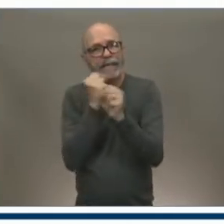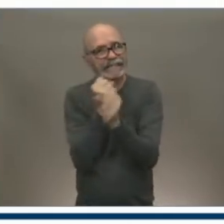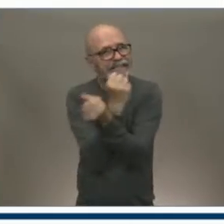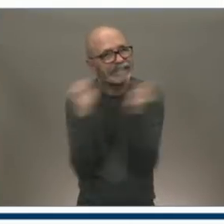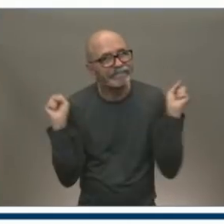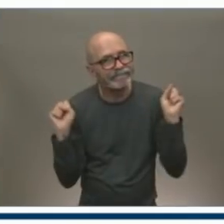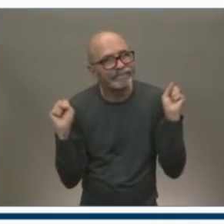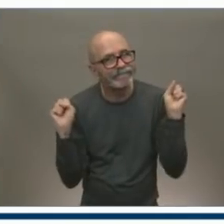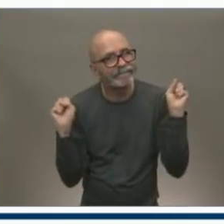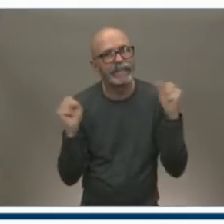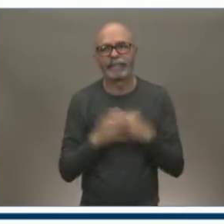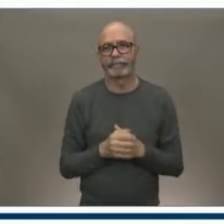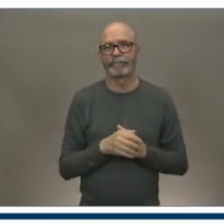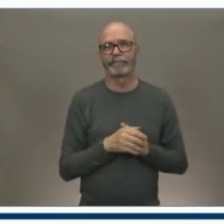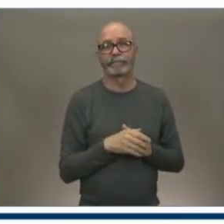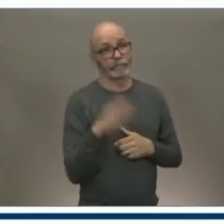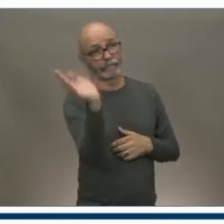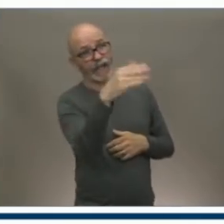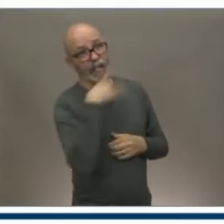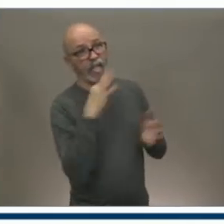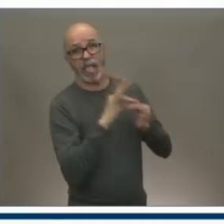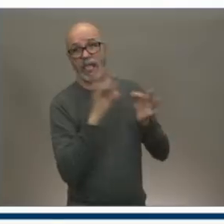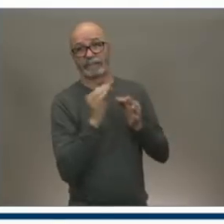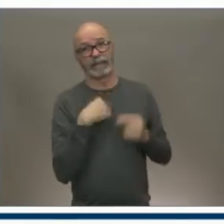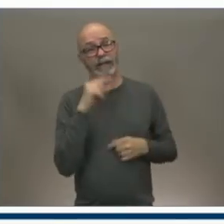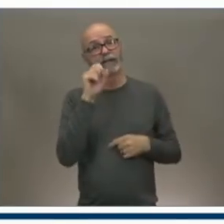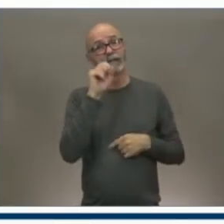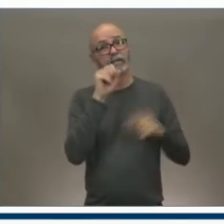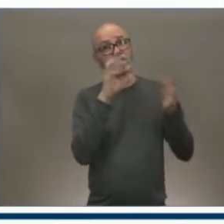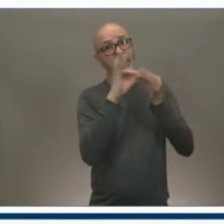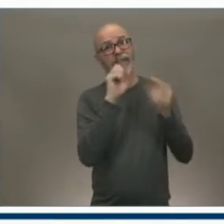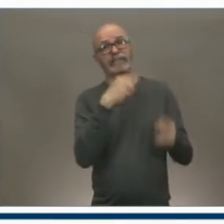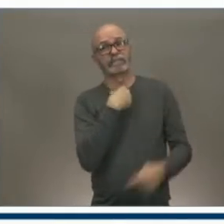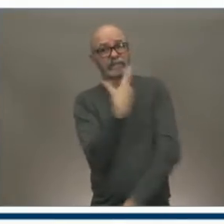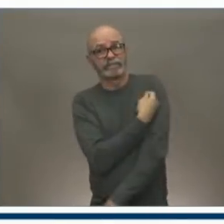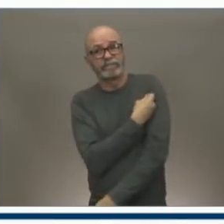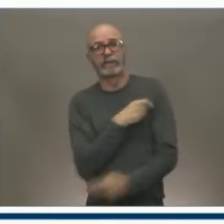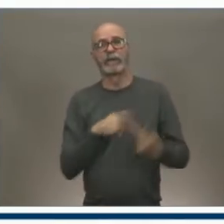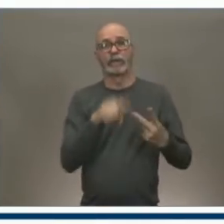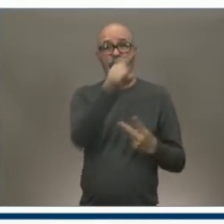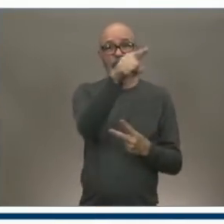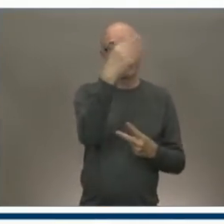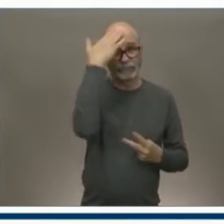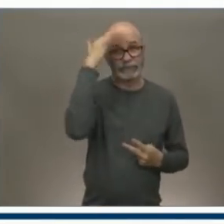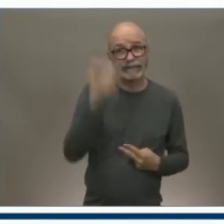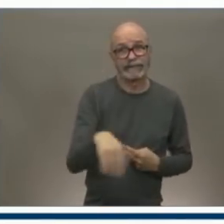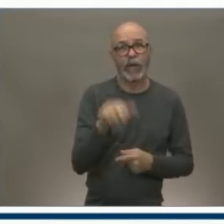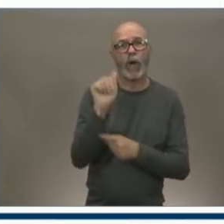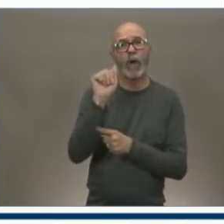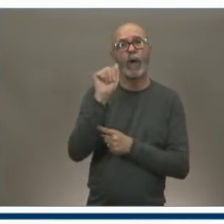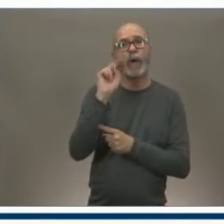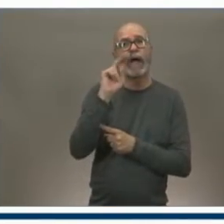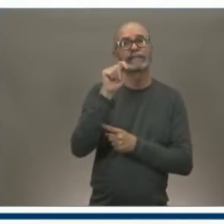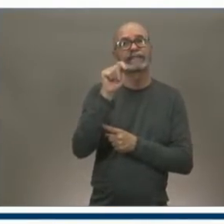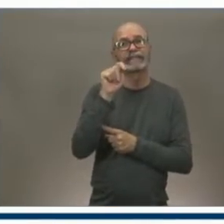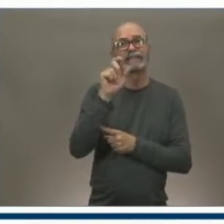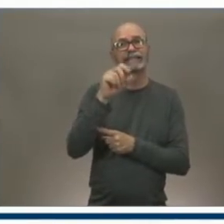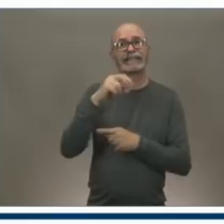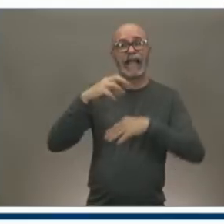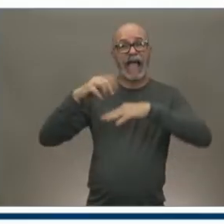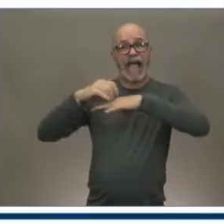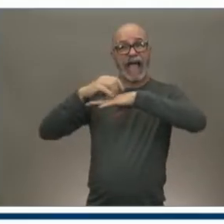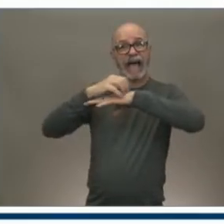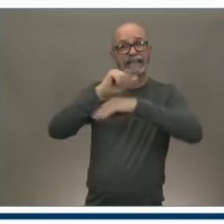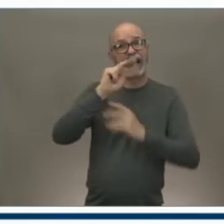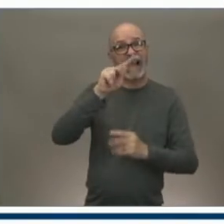about vaccines. Talked a lot about antigens, antibodies. Do you know why ants don't get sick? No. Because they